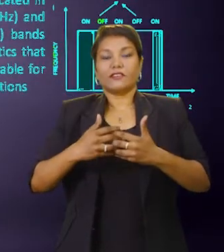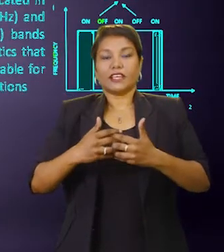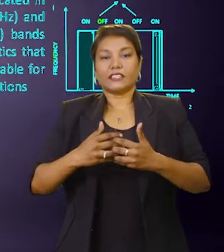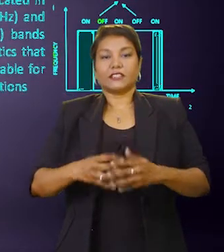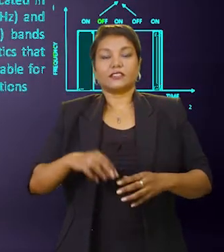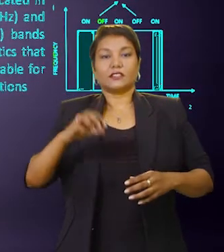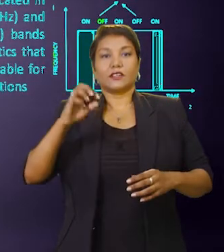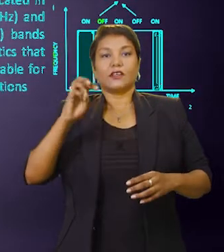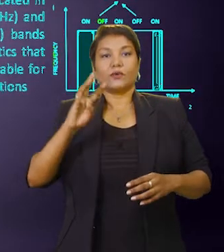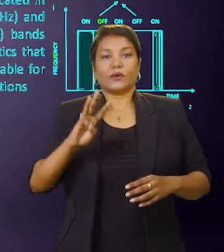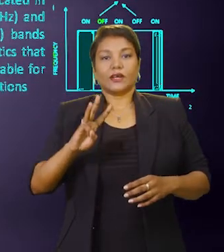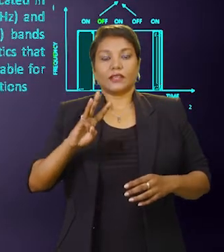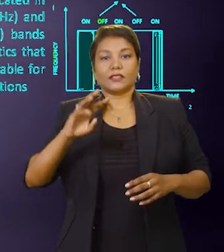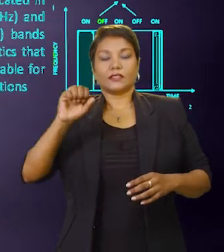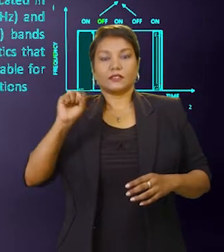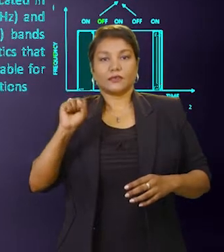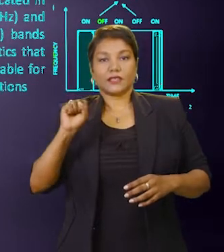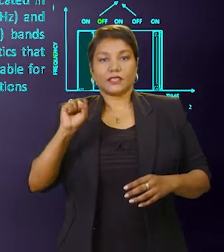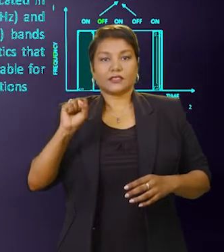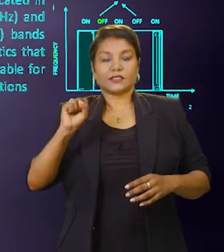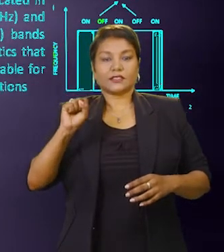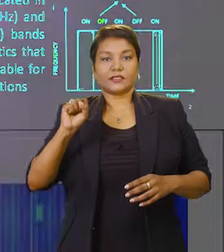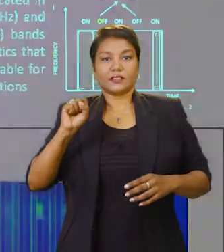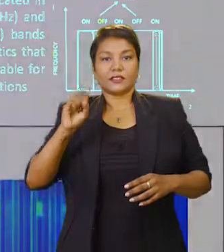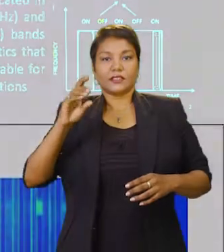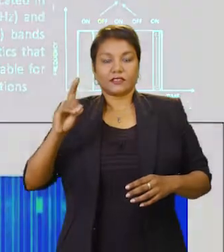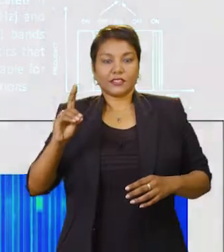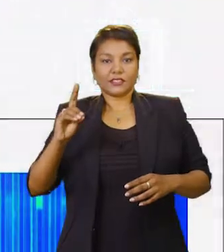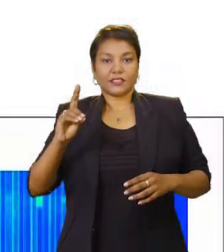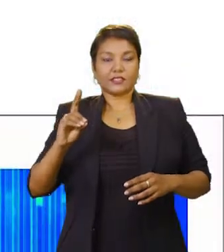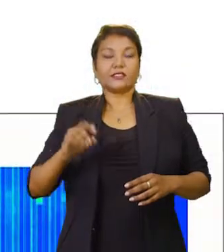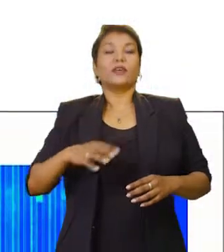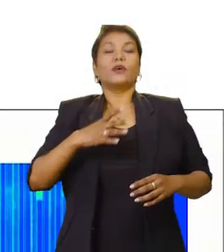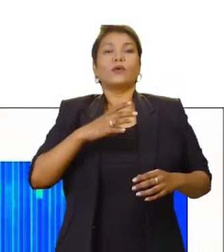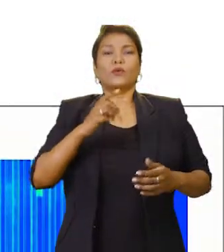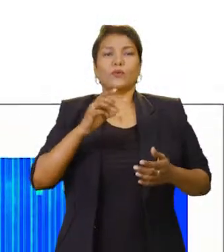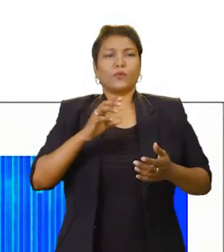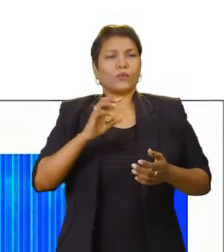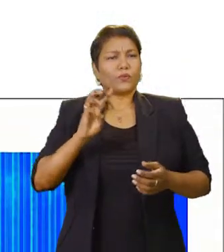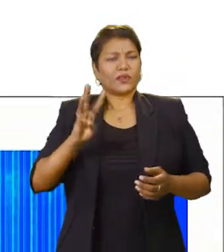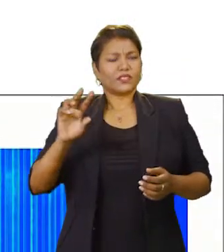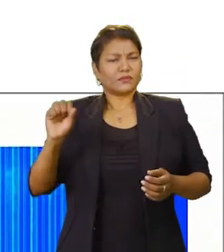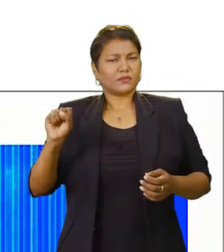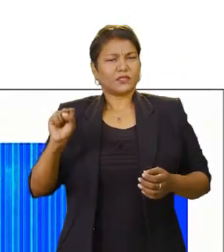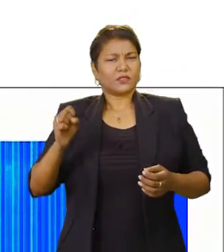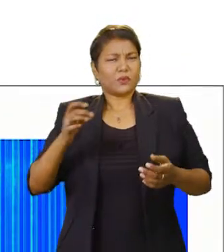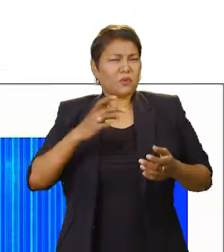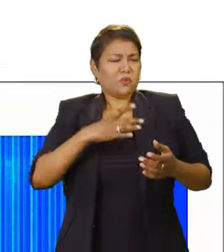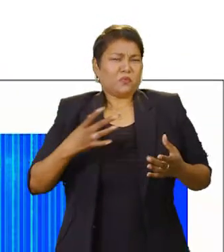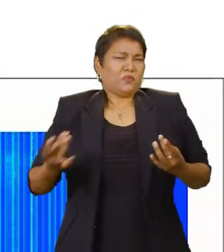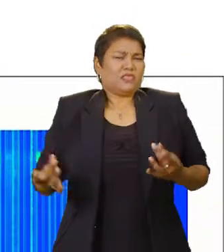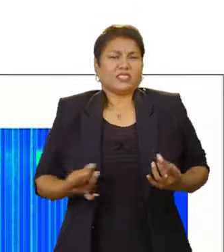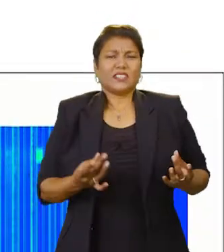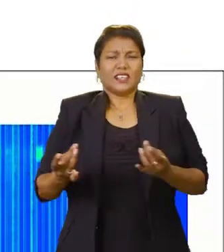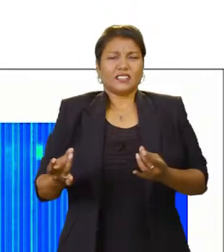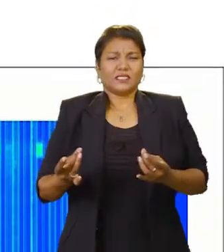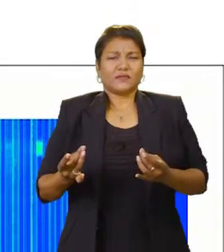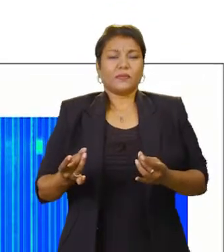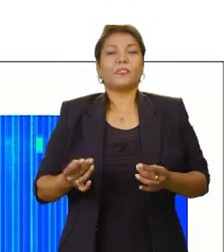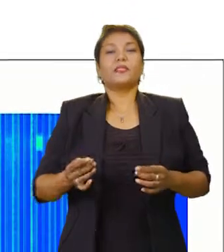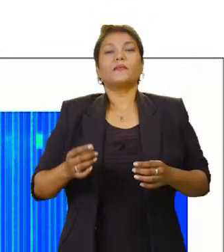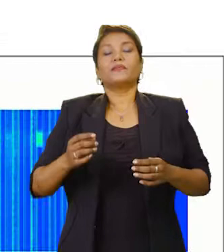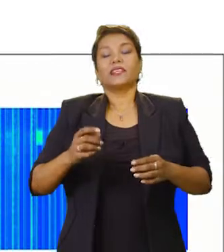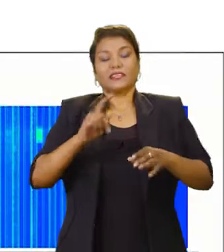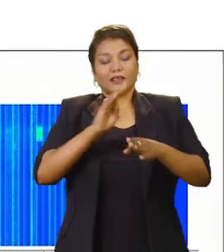space refers to unused broadcasting frequencies in the wireless spectrum. Television networks leave gaps between